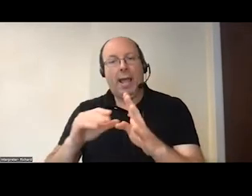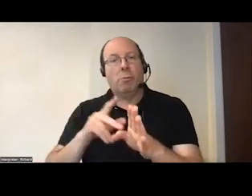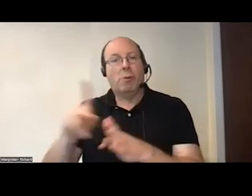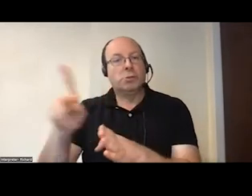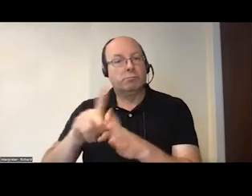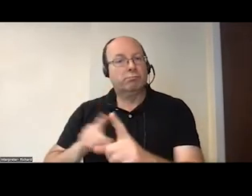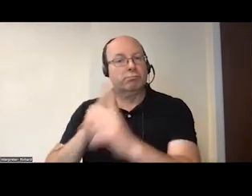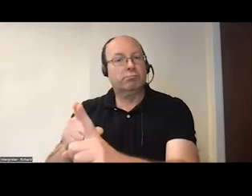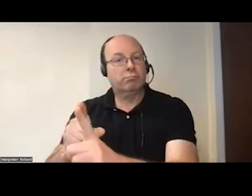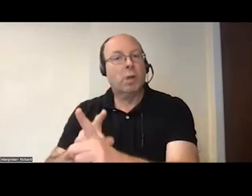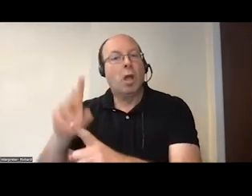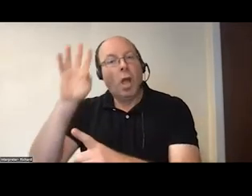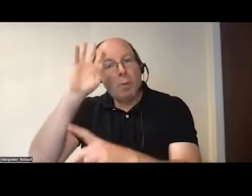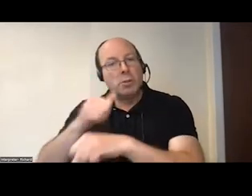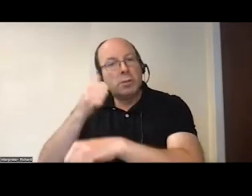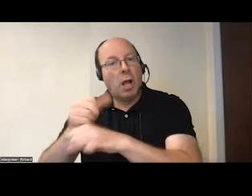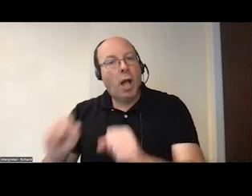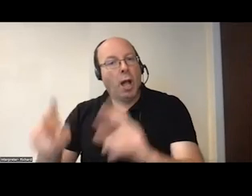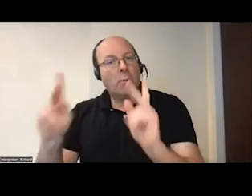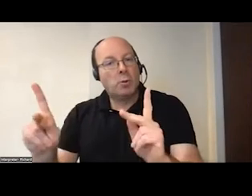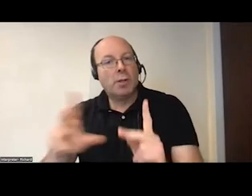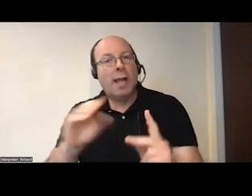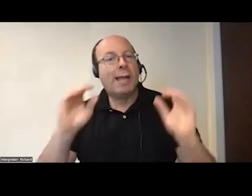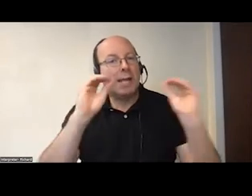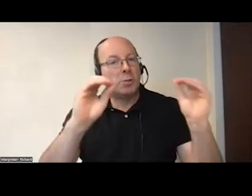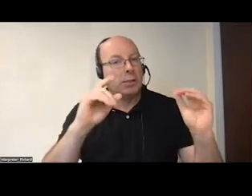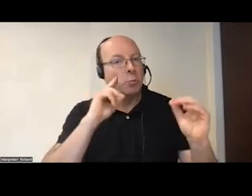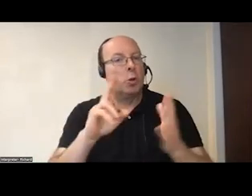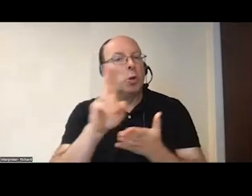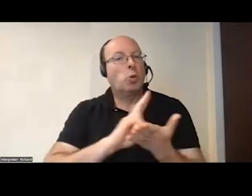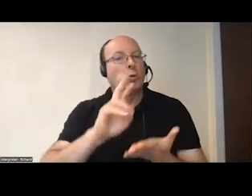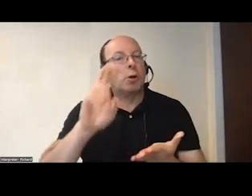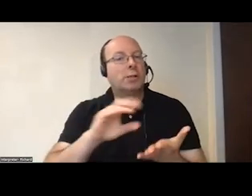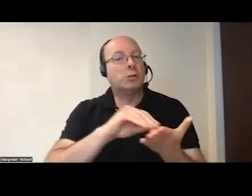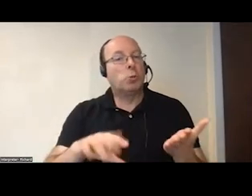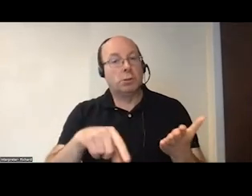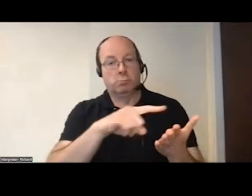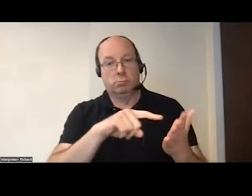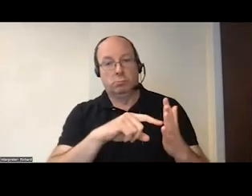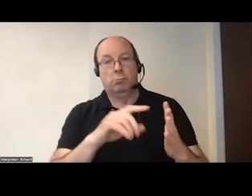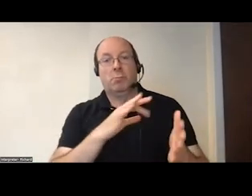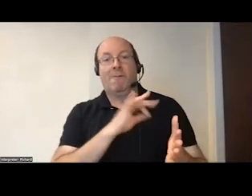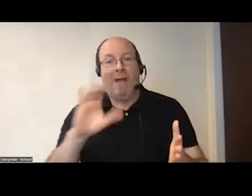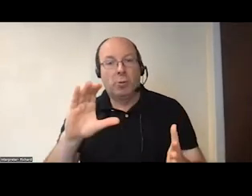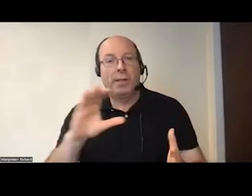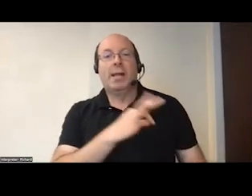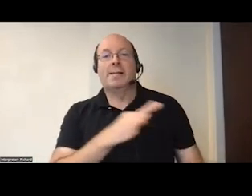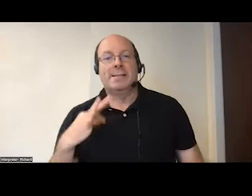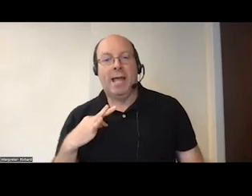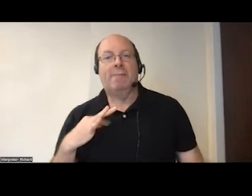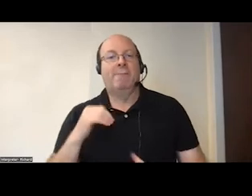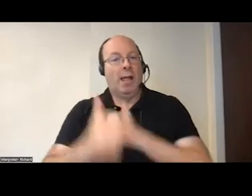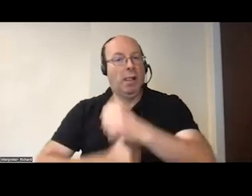expands upon the entrepreneurship opportunities and education for University of Rochester students, faculty, staff, and